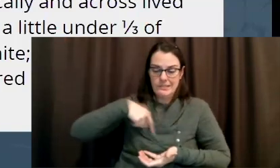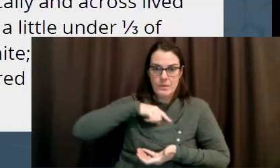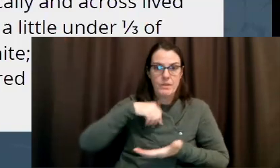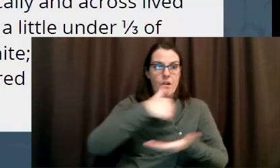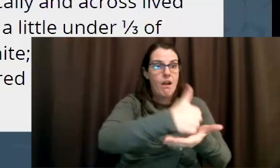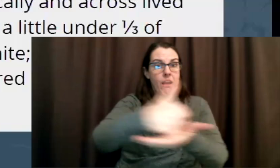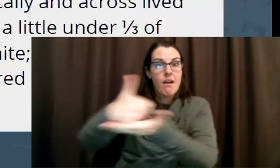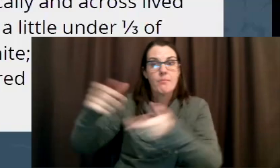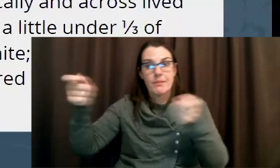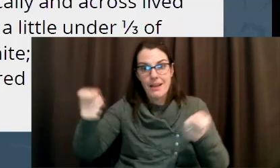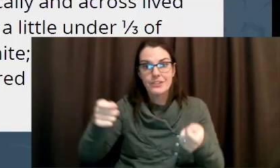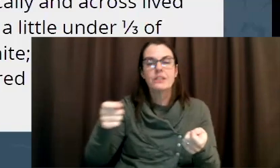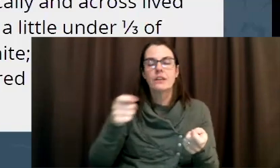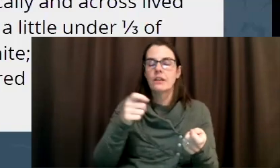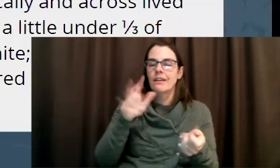counting.